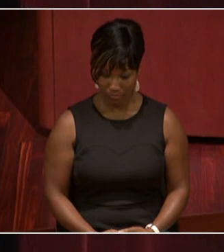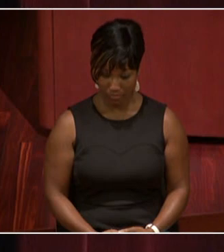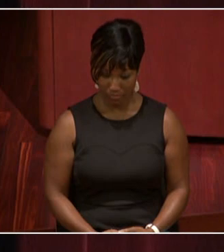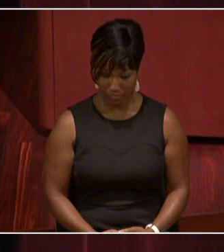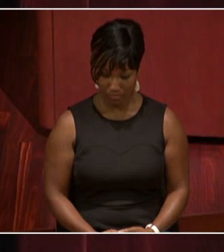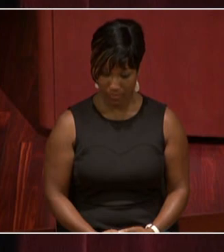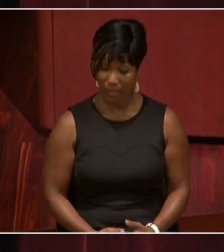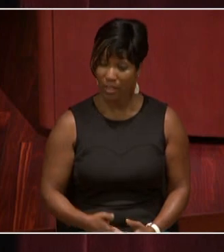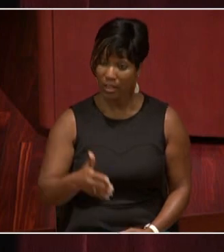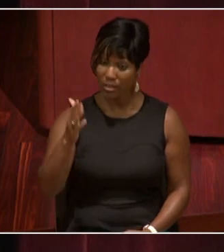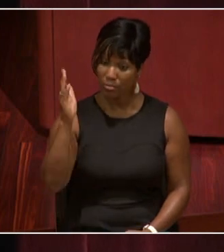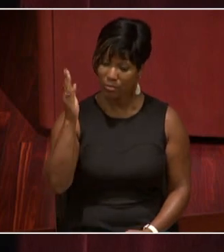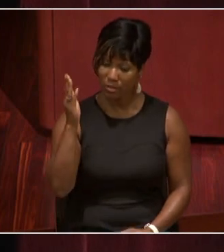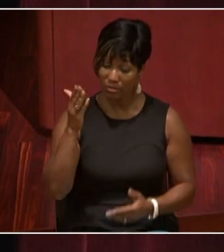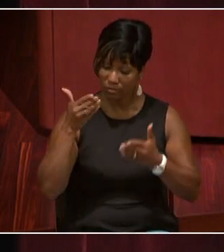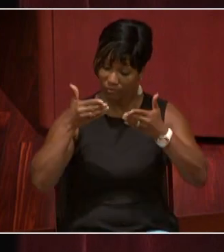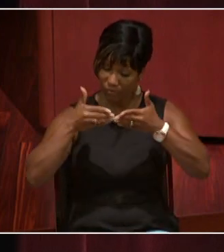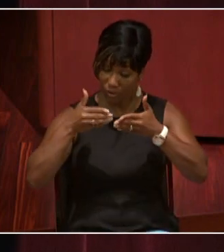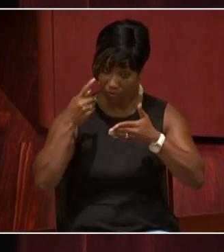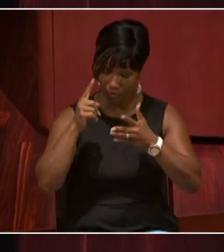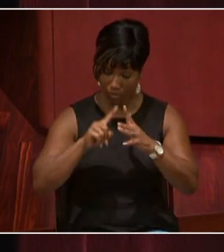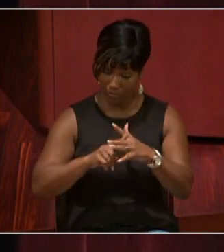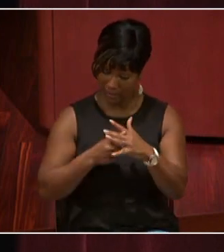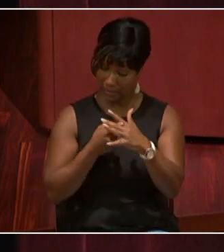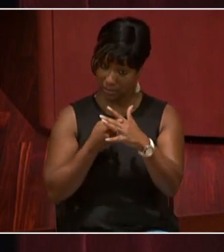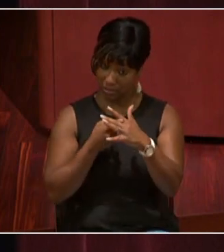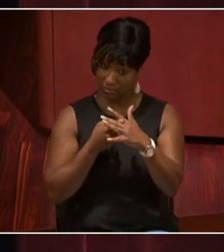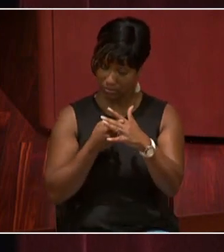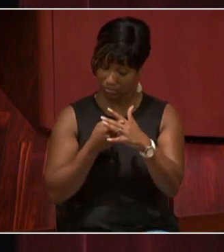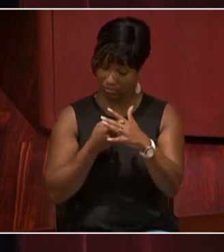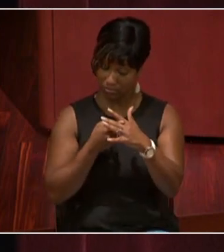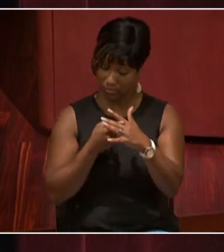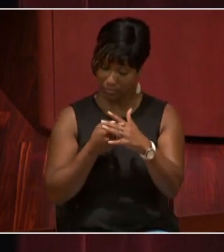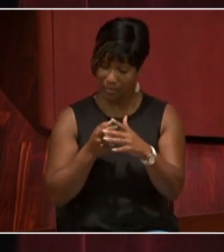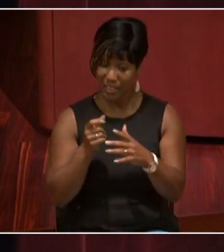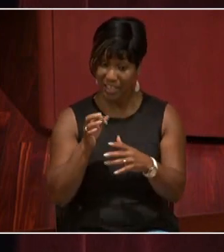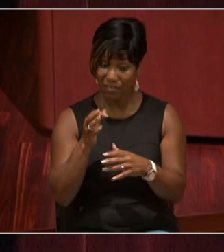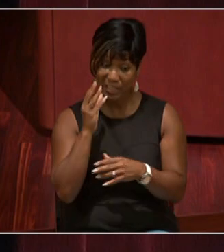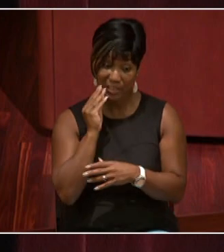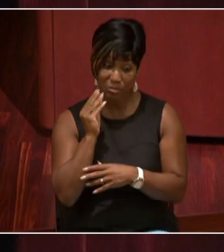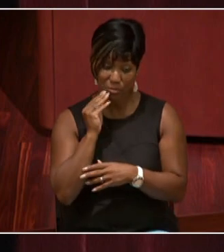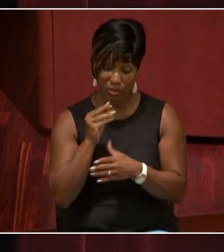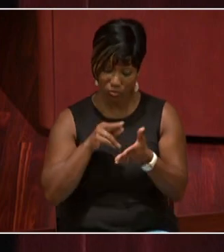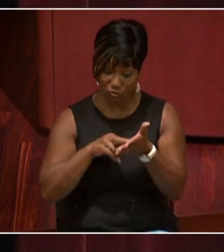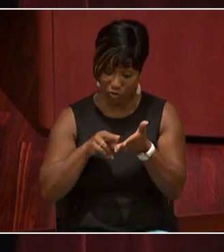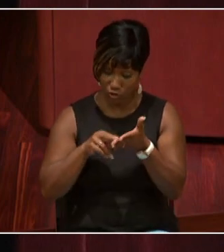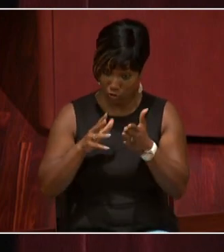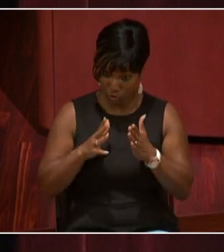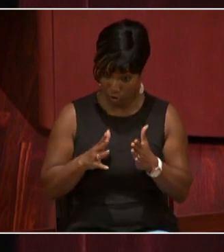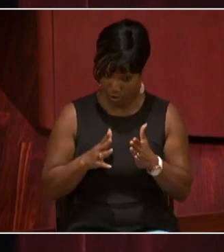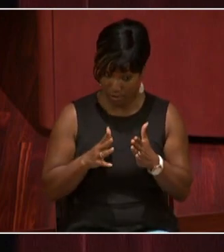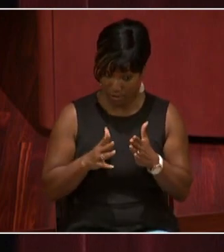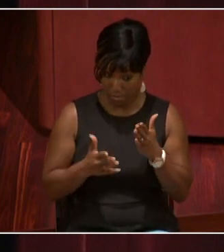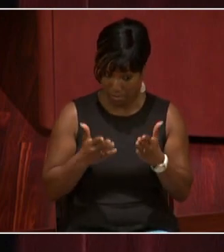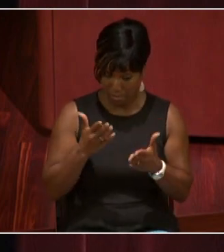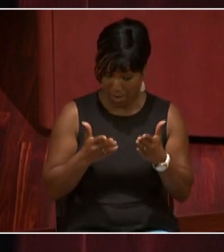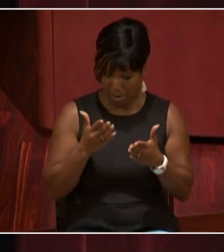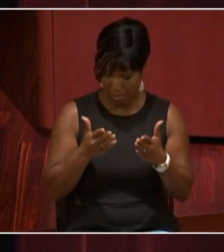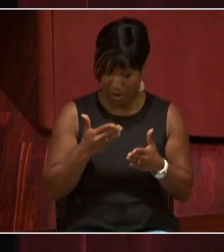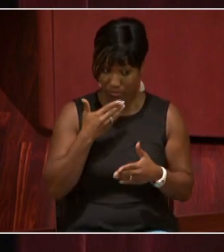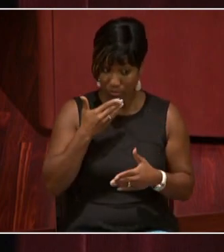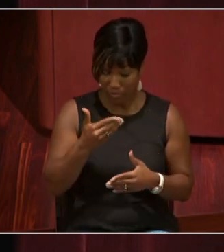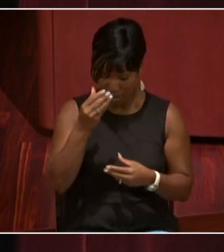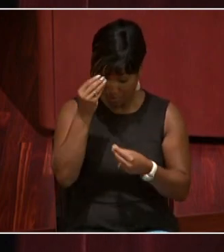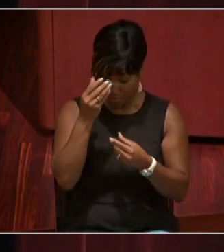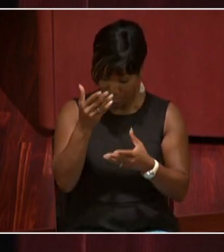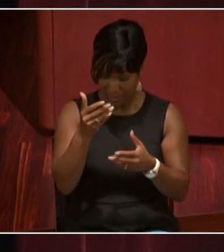This presentation is geared towards beginners, but if you're an experienced researcher, it may have some refresher information